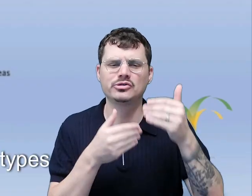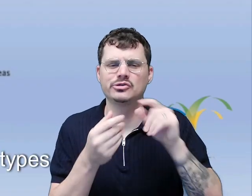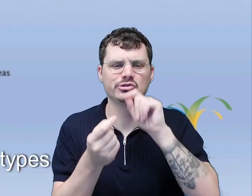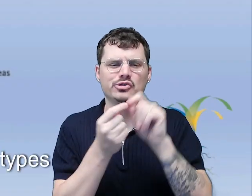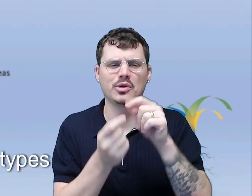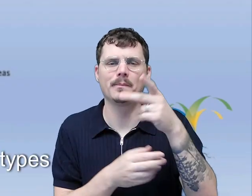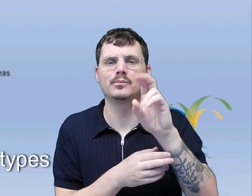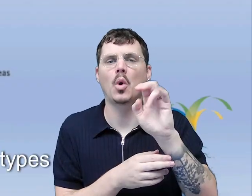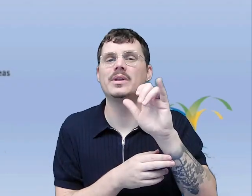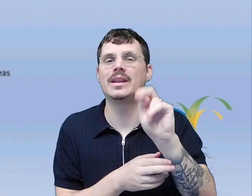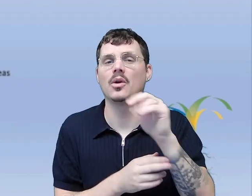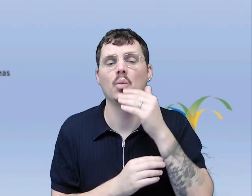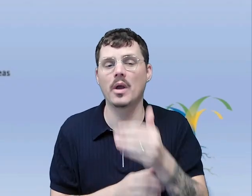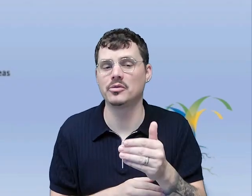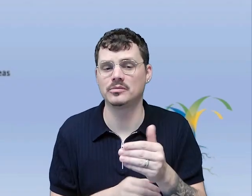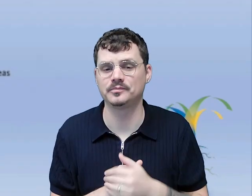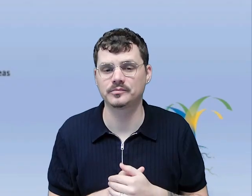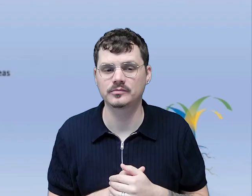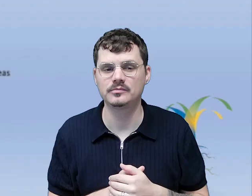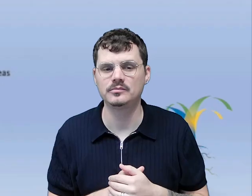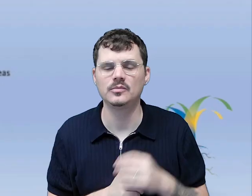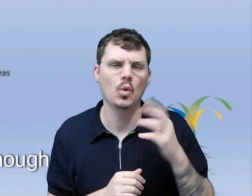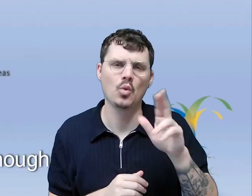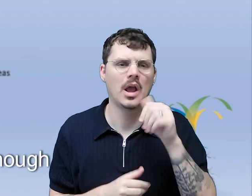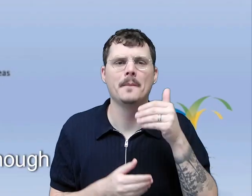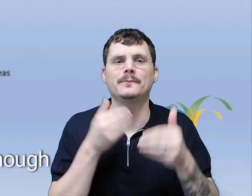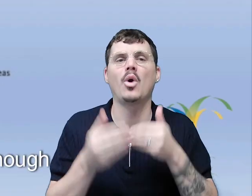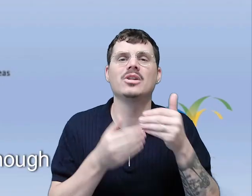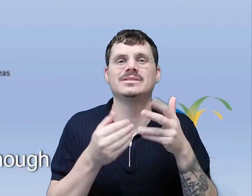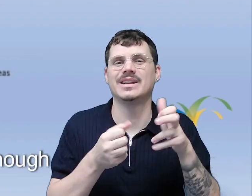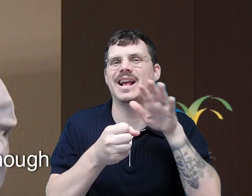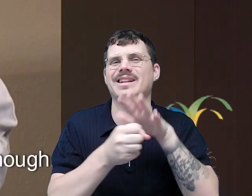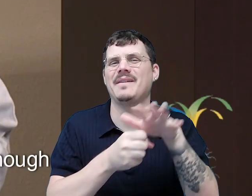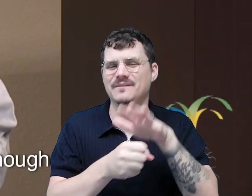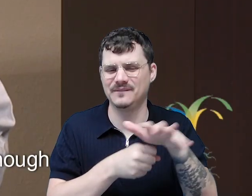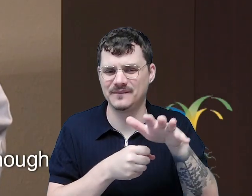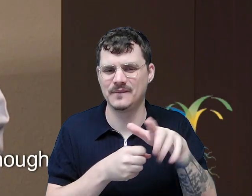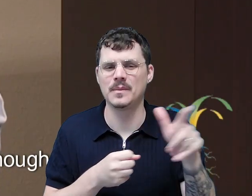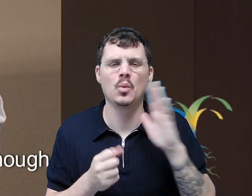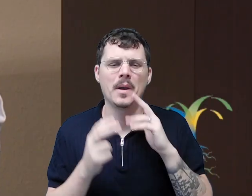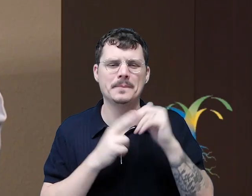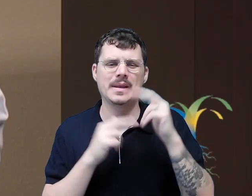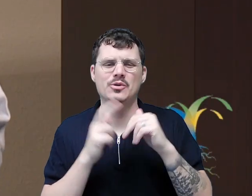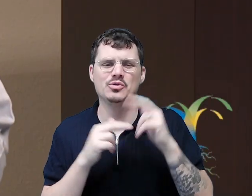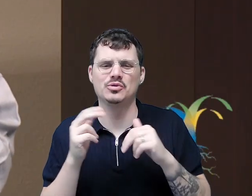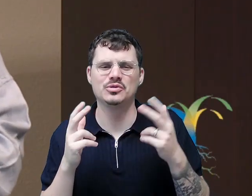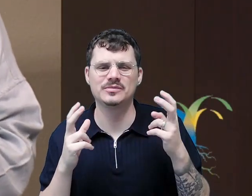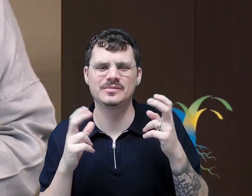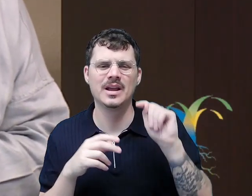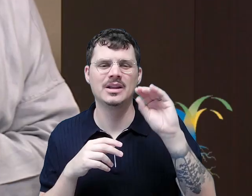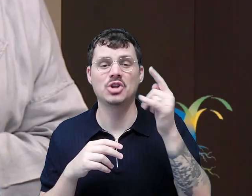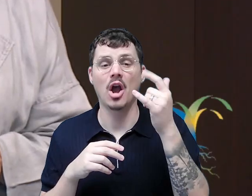don't process certain types of proteins very well, or they don't process them enough. They build